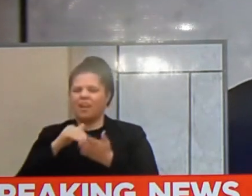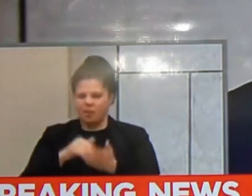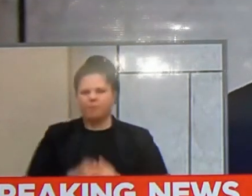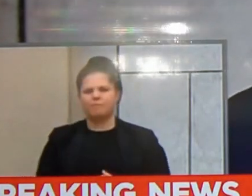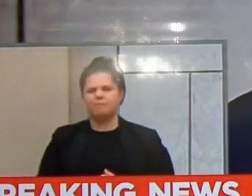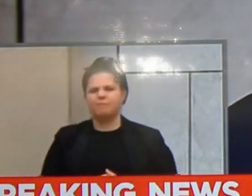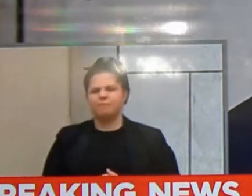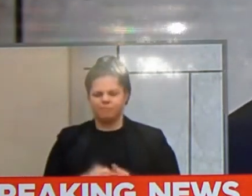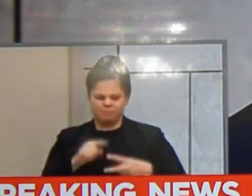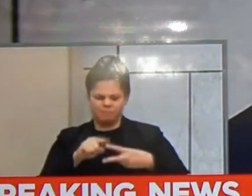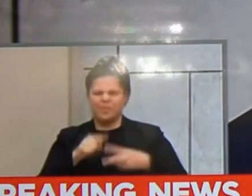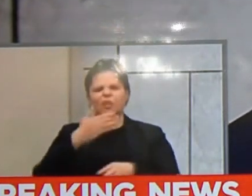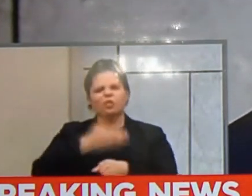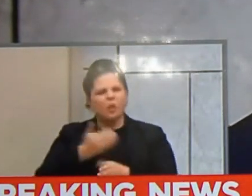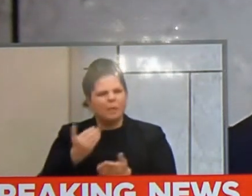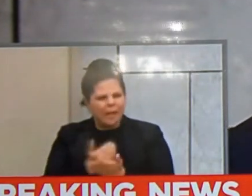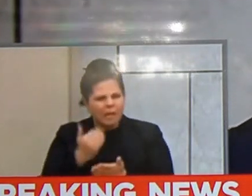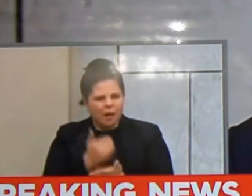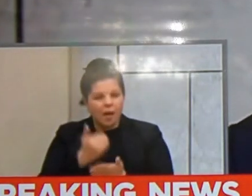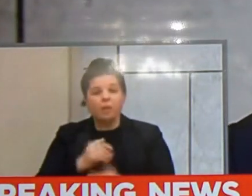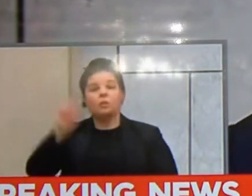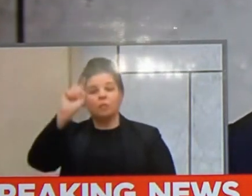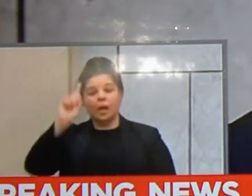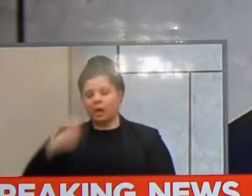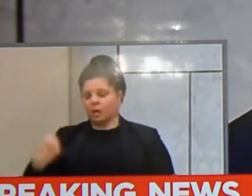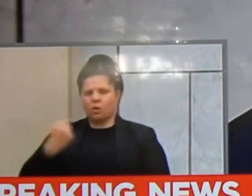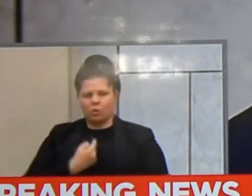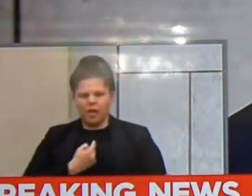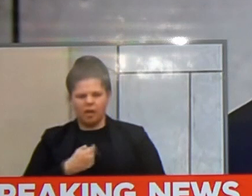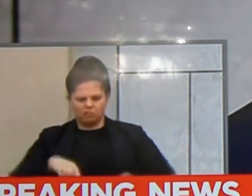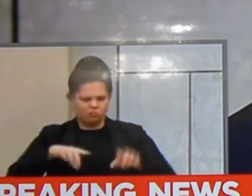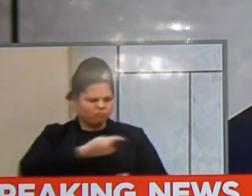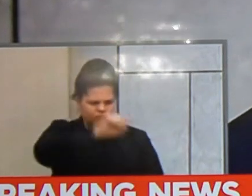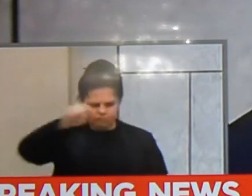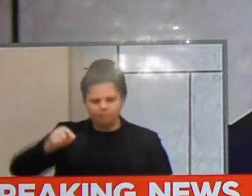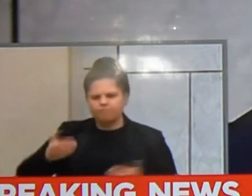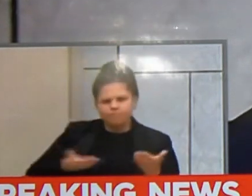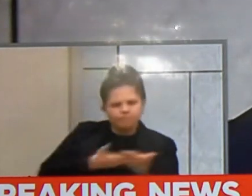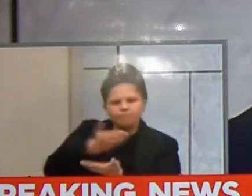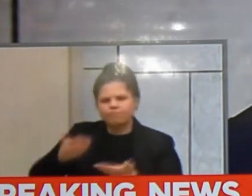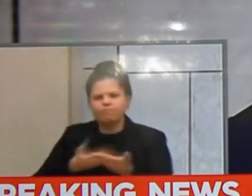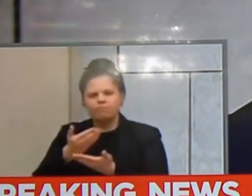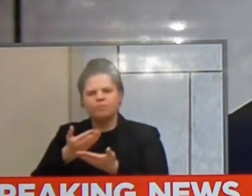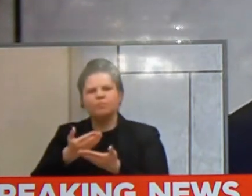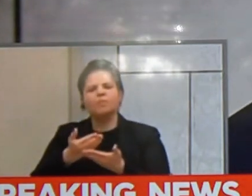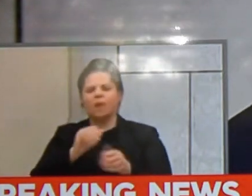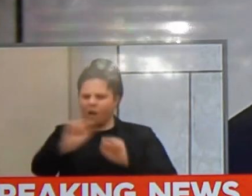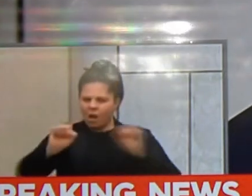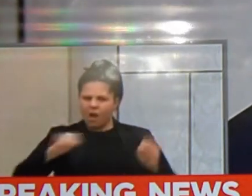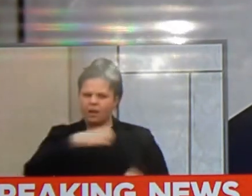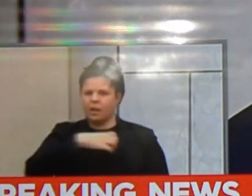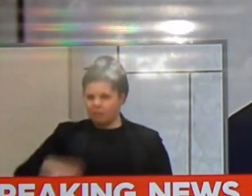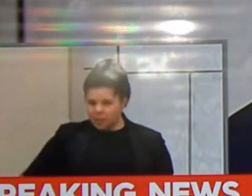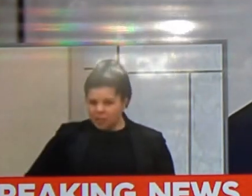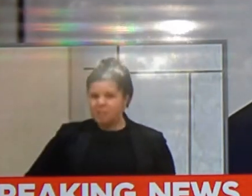JobKeeper, in discussion with the states and territories today, local governments and their support will be provided by the state